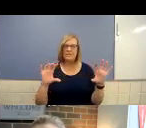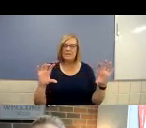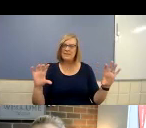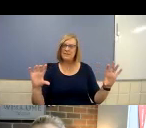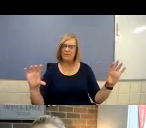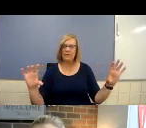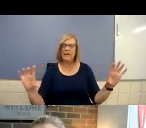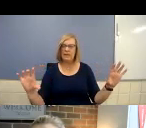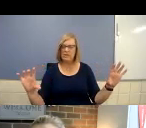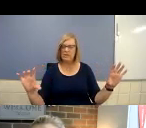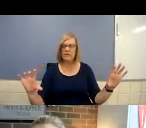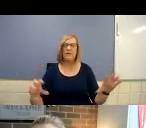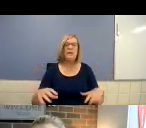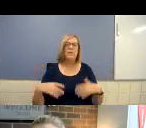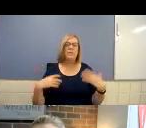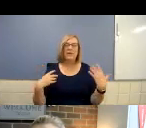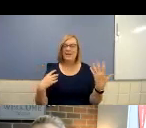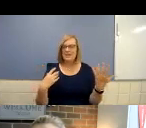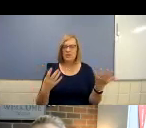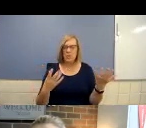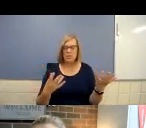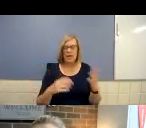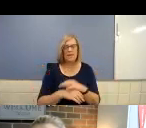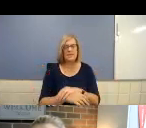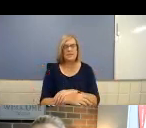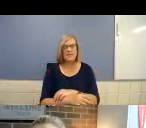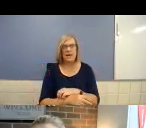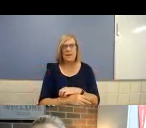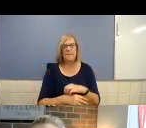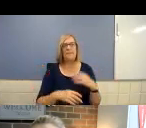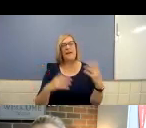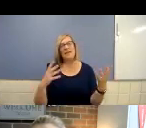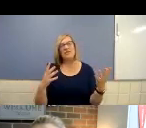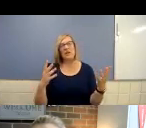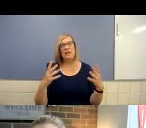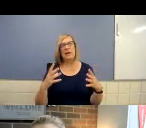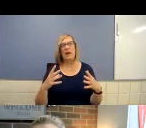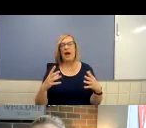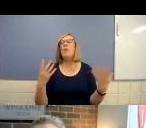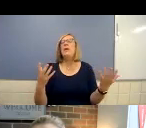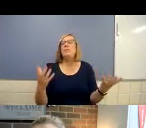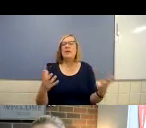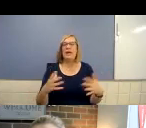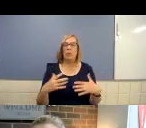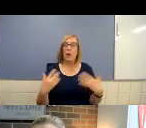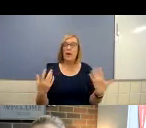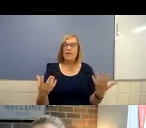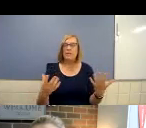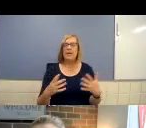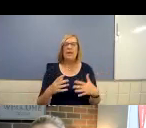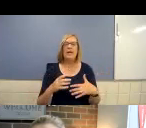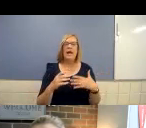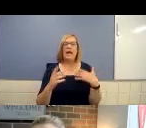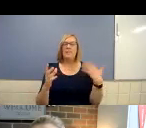from a sentence level in English. When we get into discourse analysis, that is looking about how we communicate and why